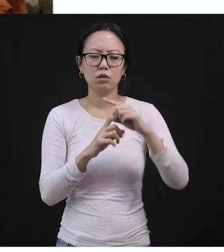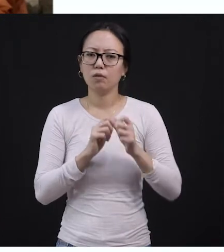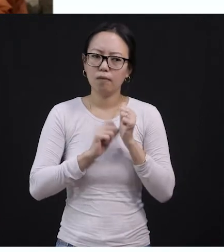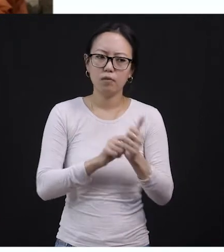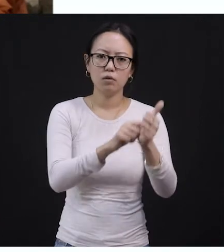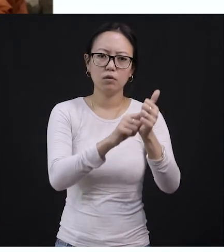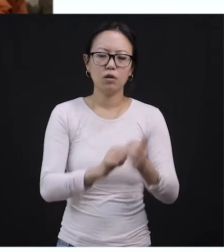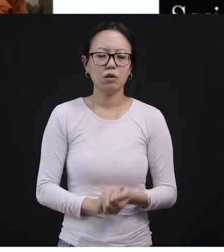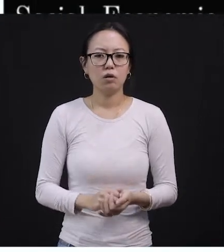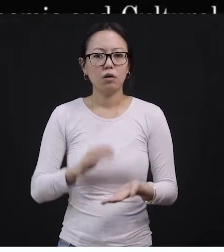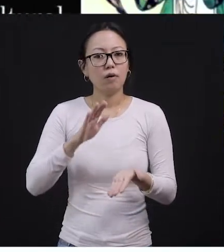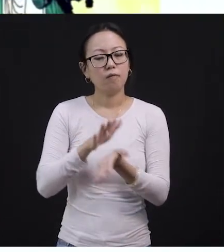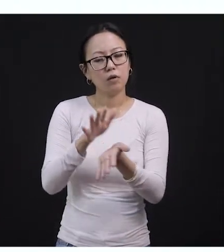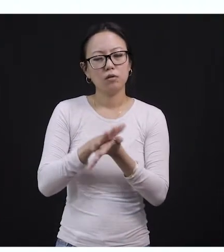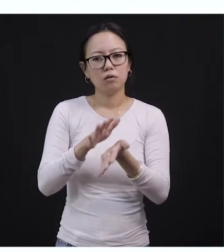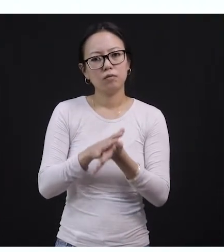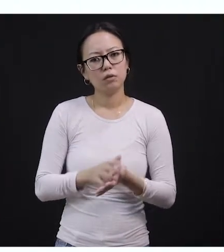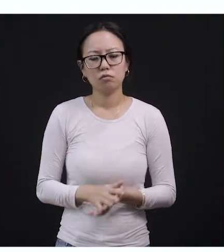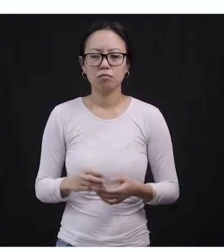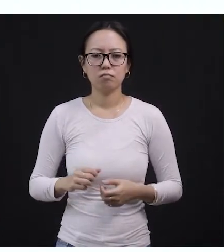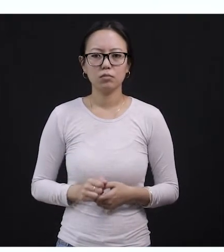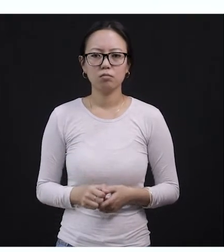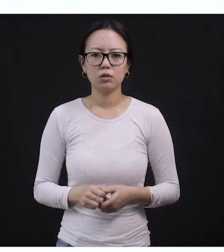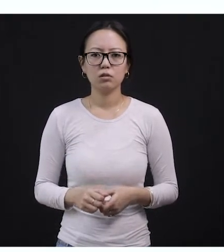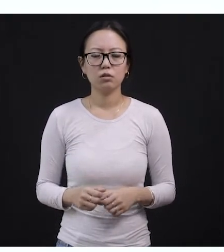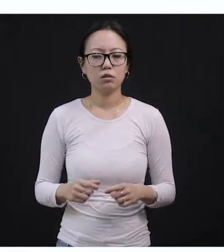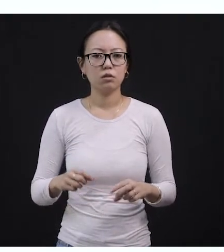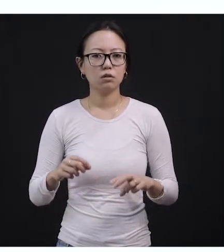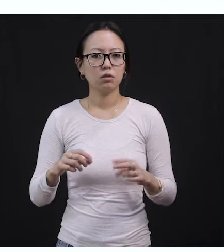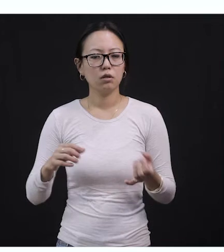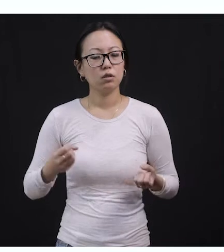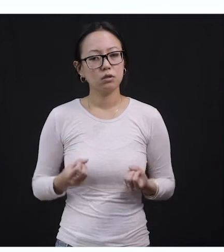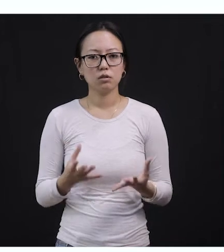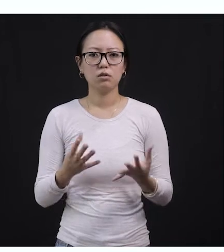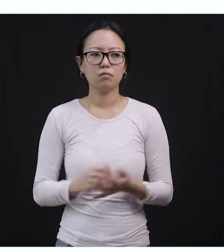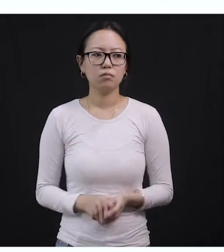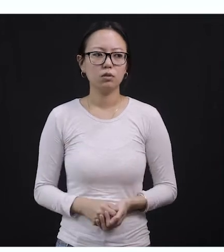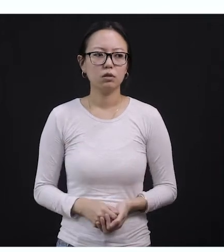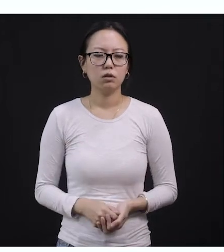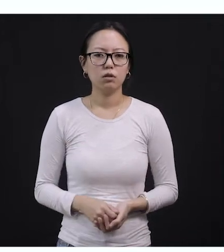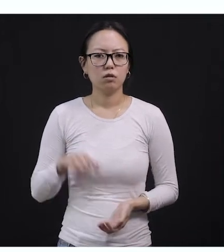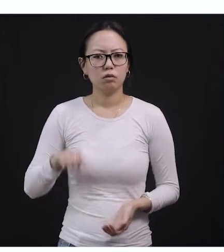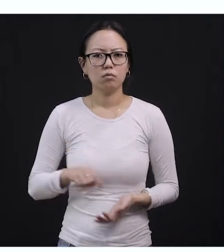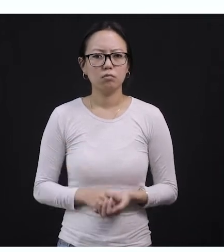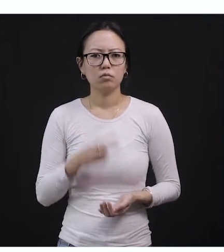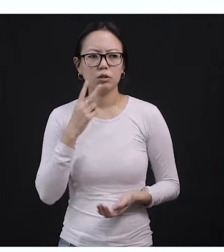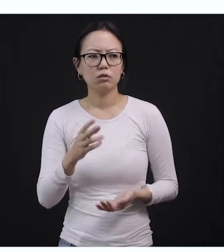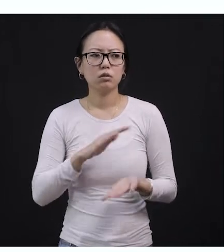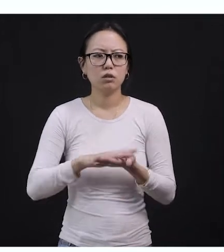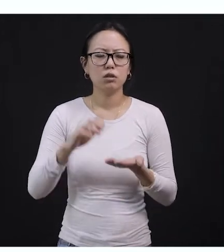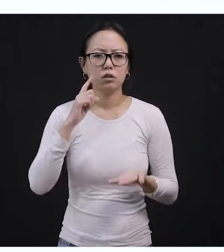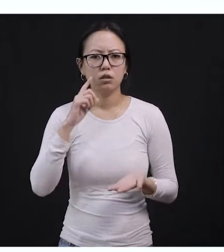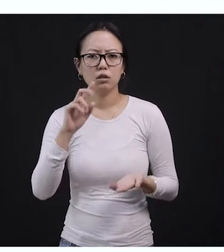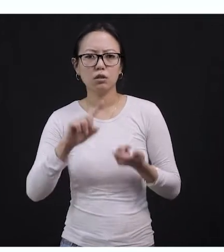for this religion. Now let's learn about Huinsang. Okay, so